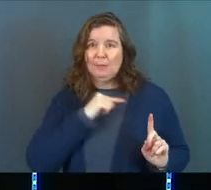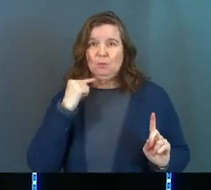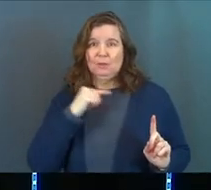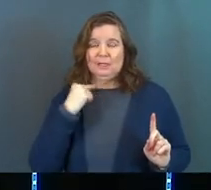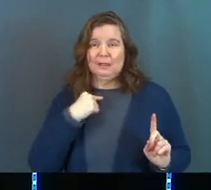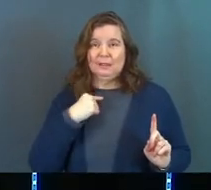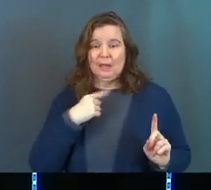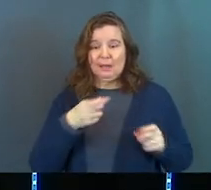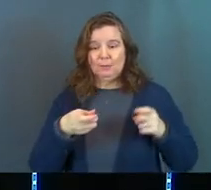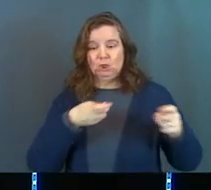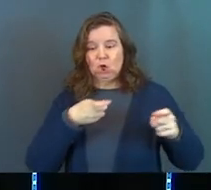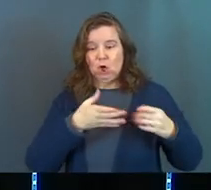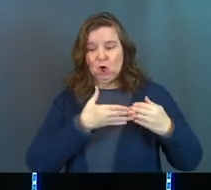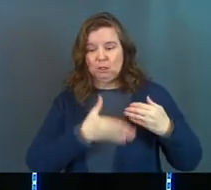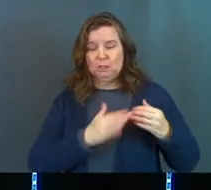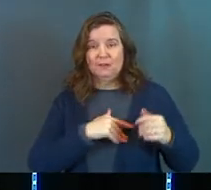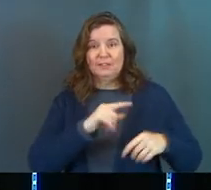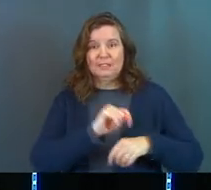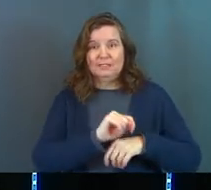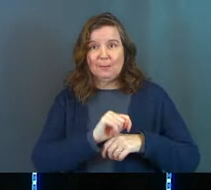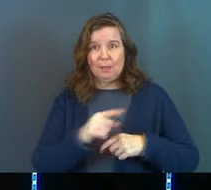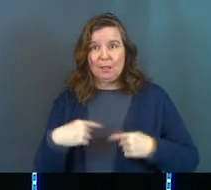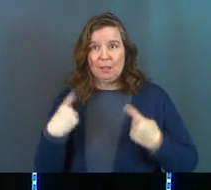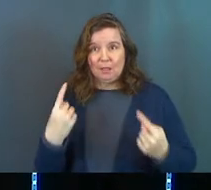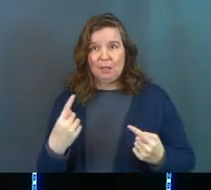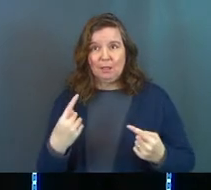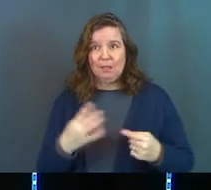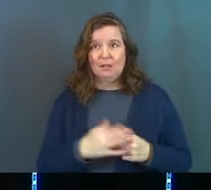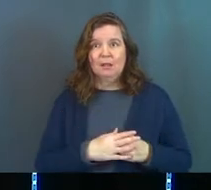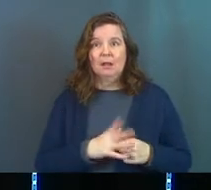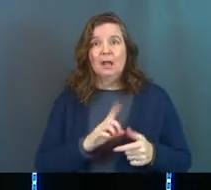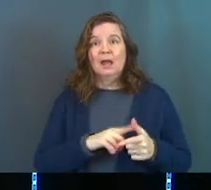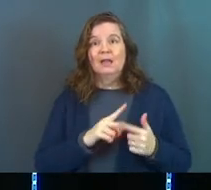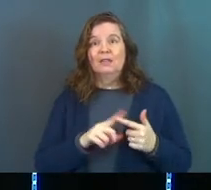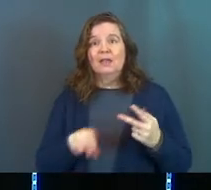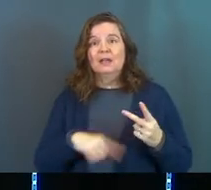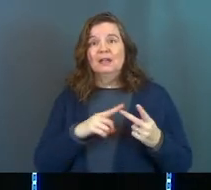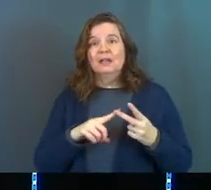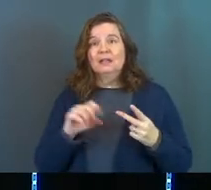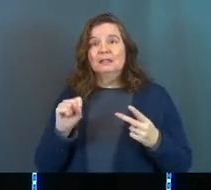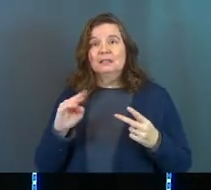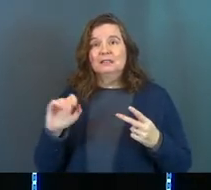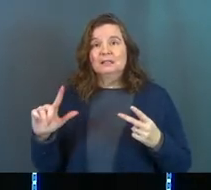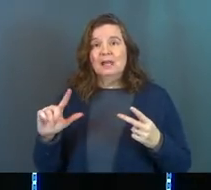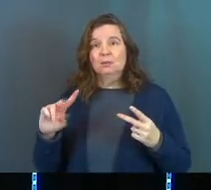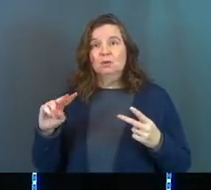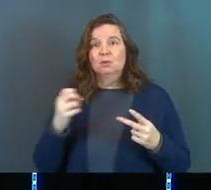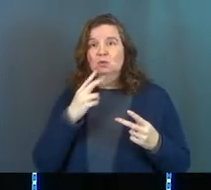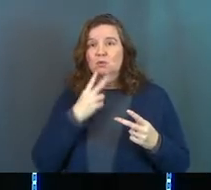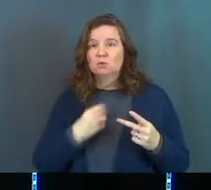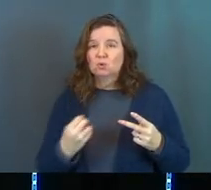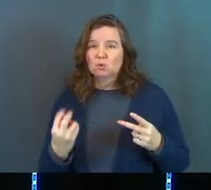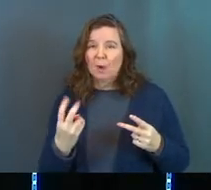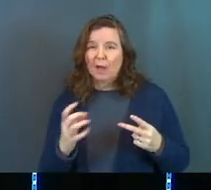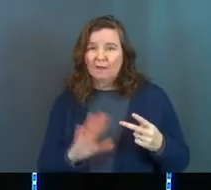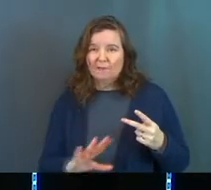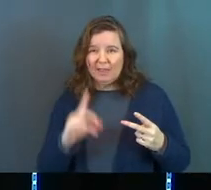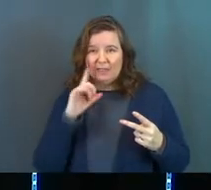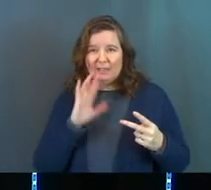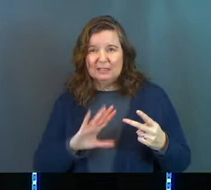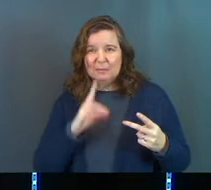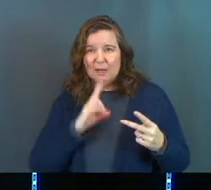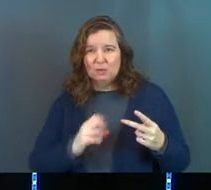had been in charge of the temple. And then Samuel is like this 12-year-old boy. Scholars think he's about 12 at that